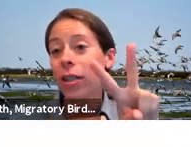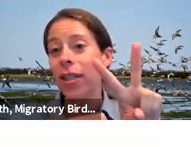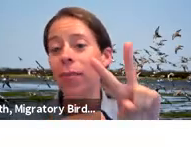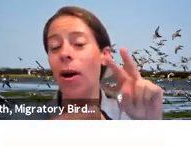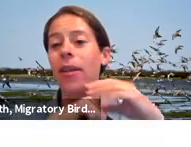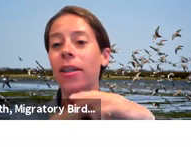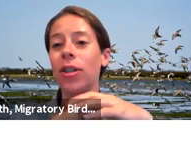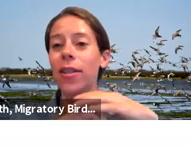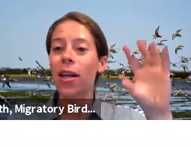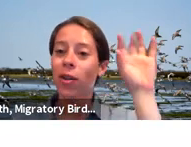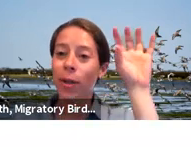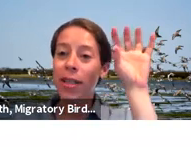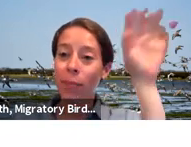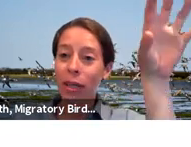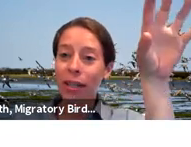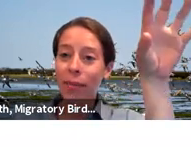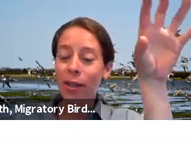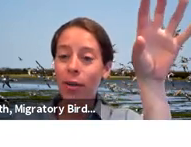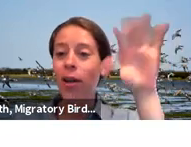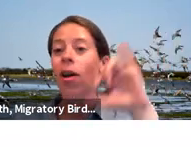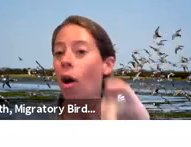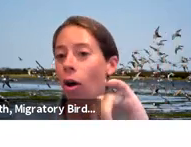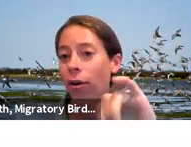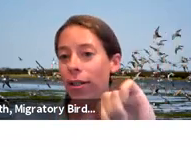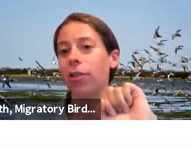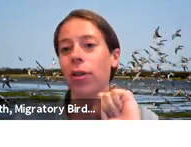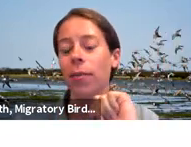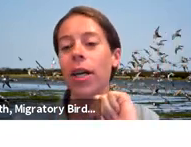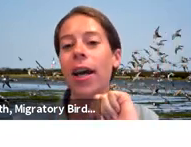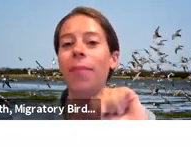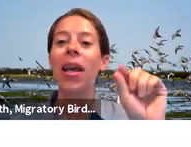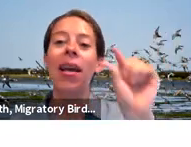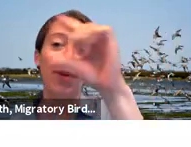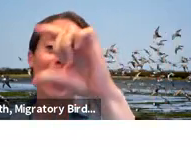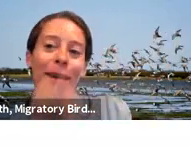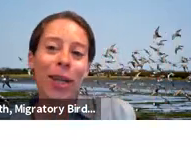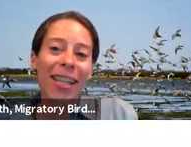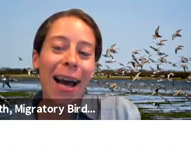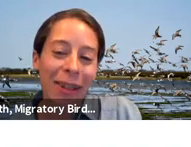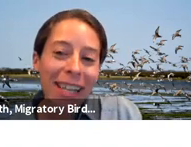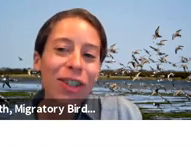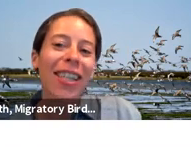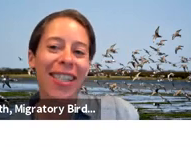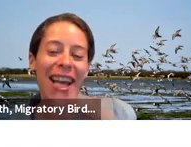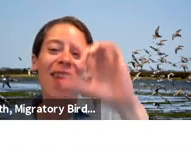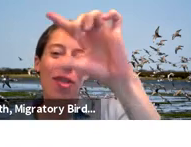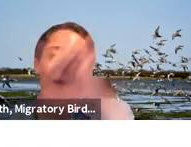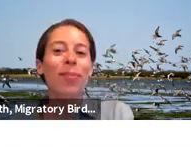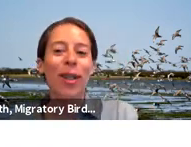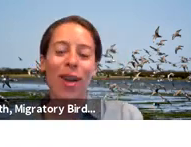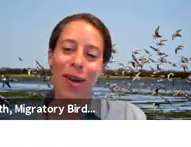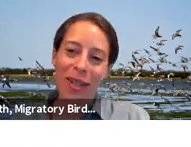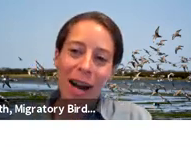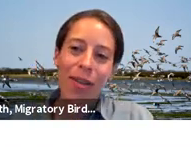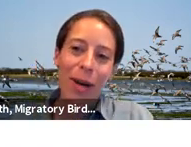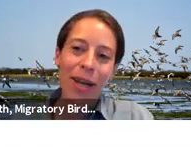have two distinct populations. So the birds that breed in Minnesota all go to Central America. The birds that breed in the Appalachians,